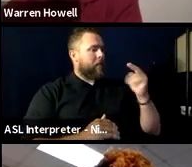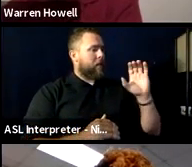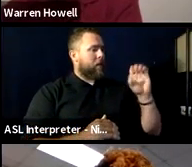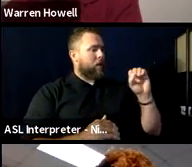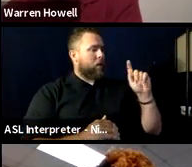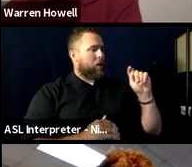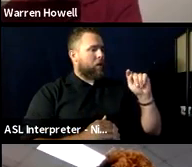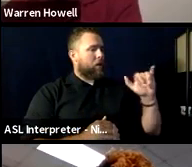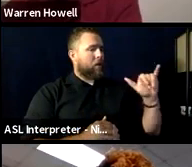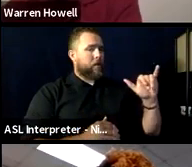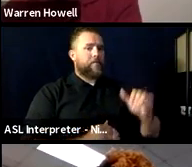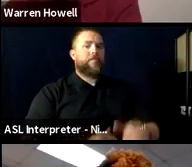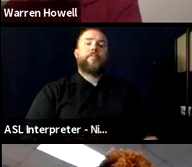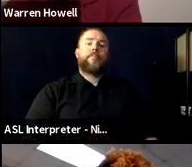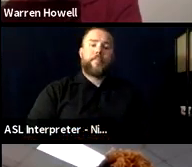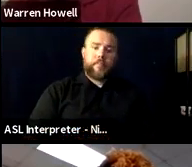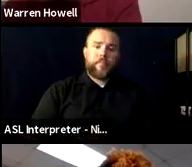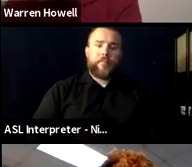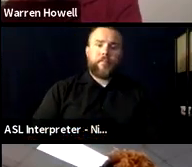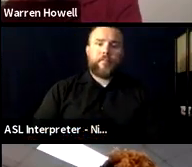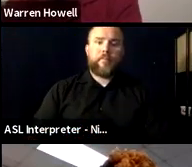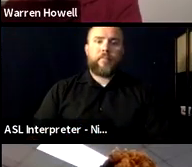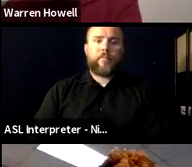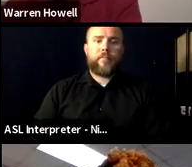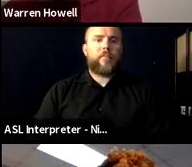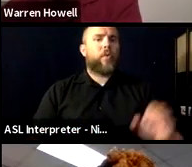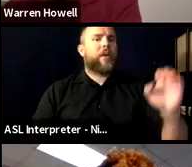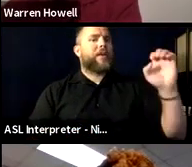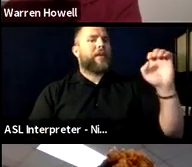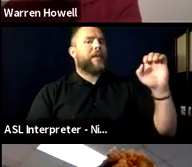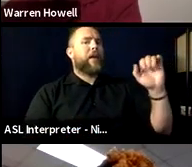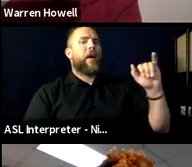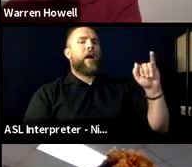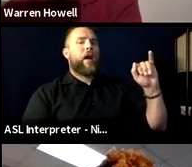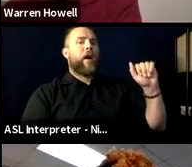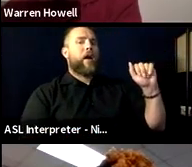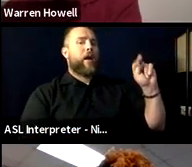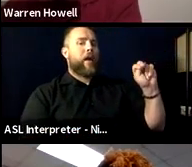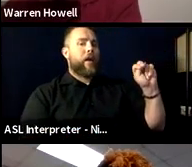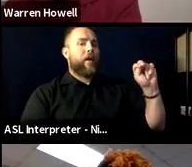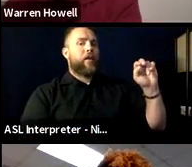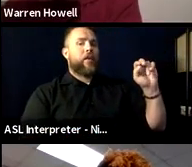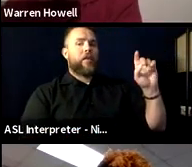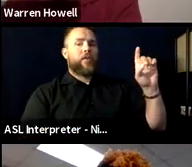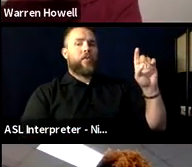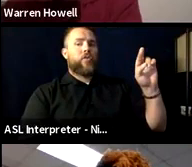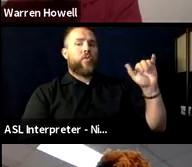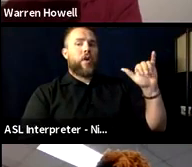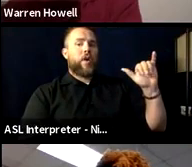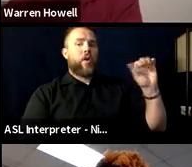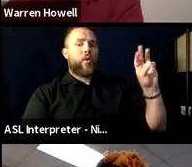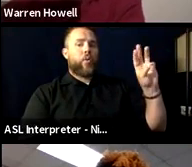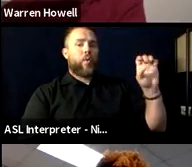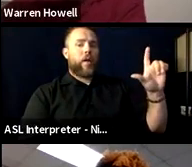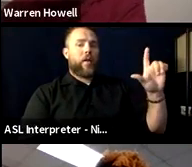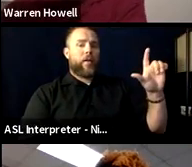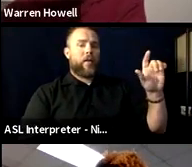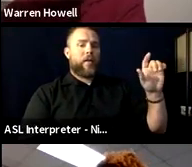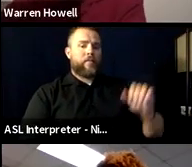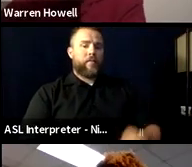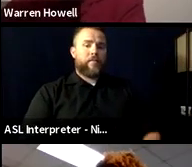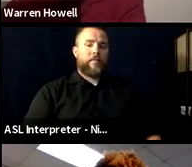neither are on. Okay, Ian Glidewell. And I'm assuming ENG is Ian Glidewell? You are correct, sir. Thank